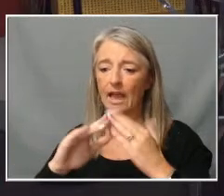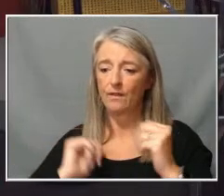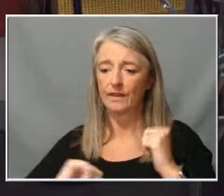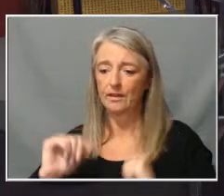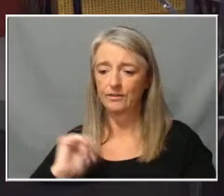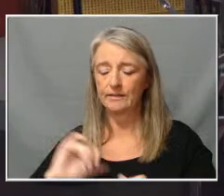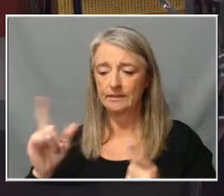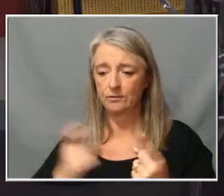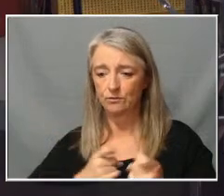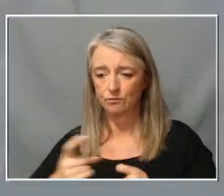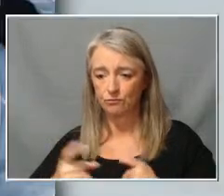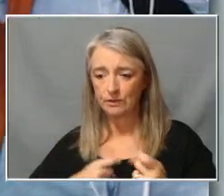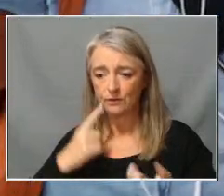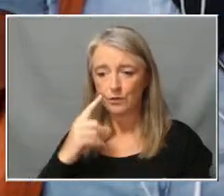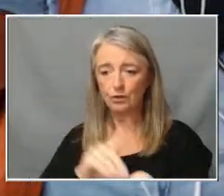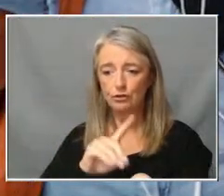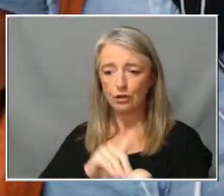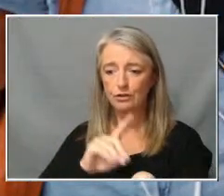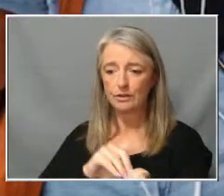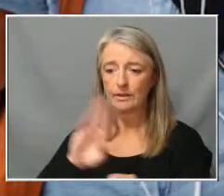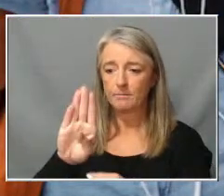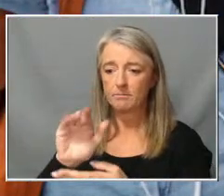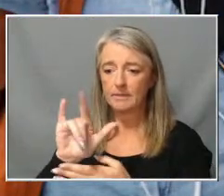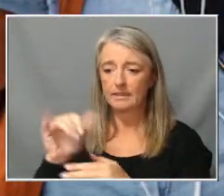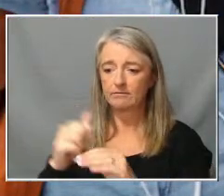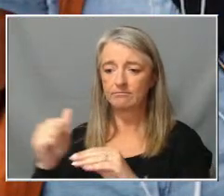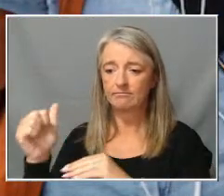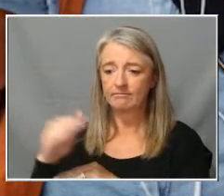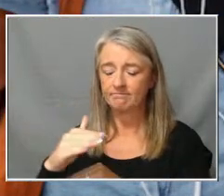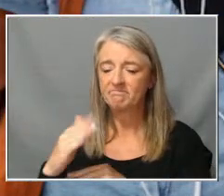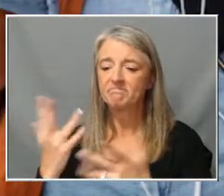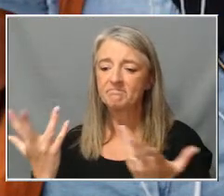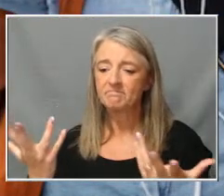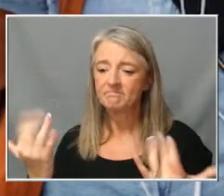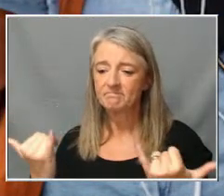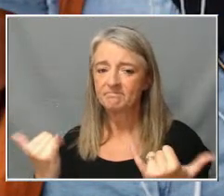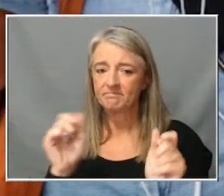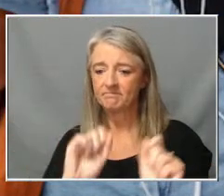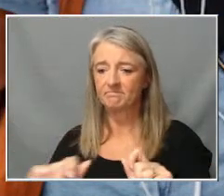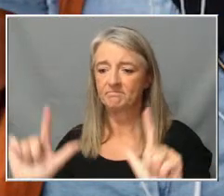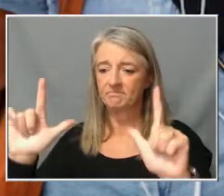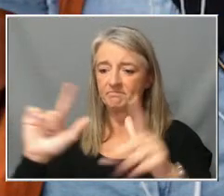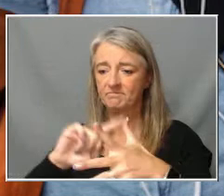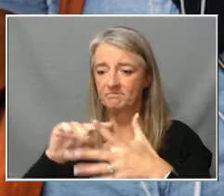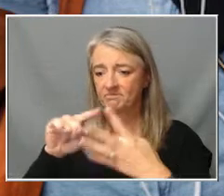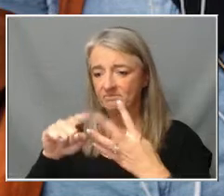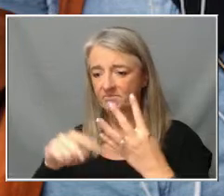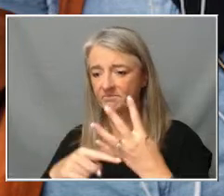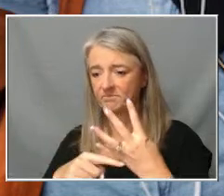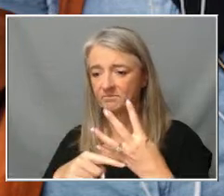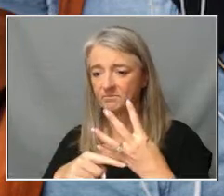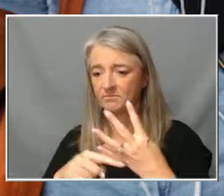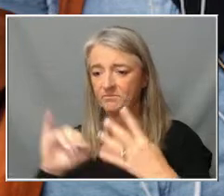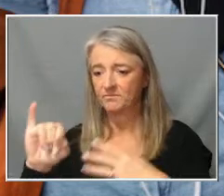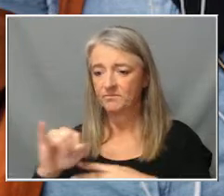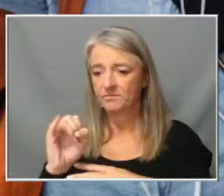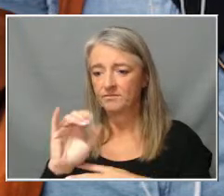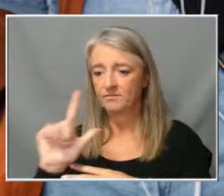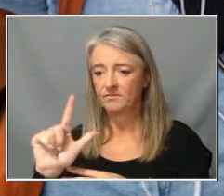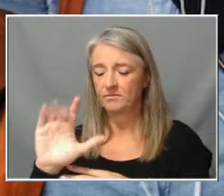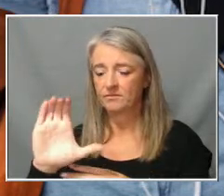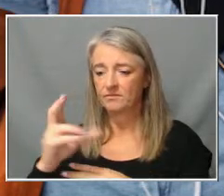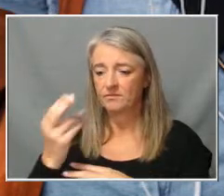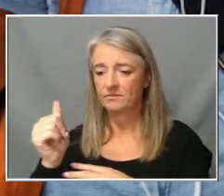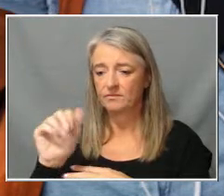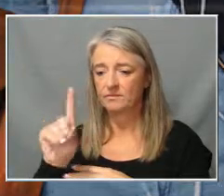Dr. Rosenthal or Billy, go ahead and send those in. We have information up on your screen. I'm going to send it back into the studio where Jill Chadwick is joining us. Jill,